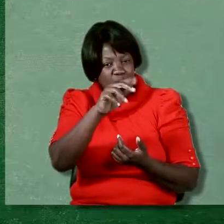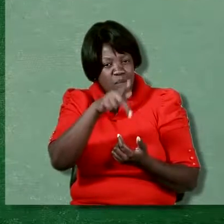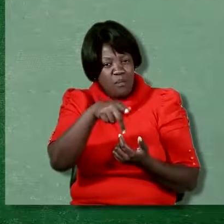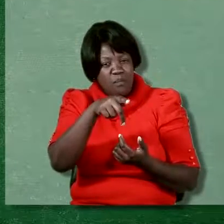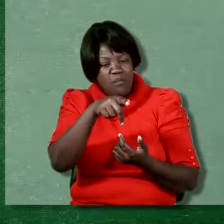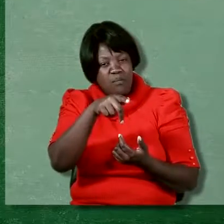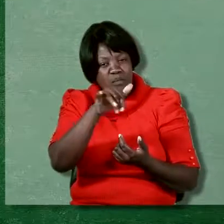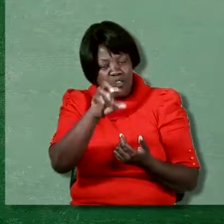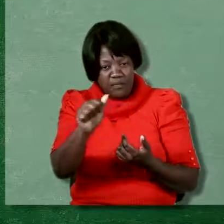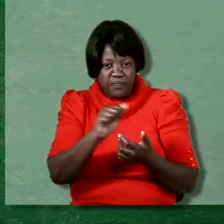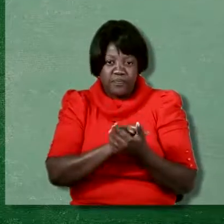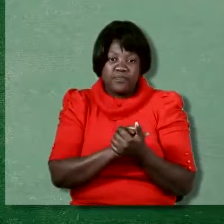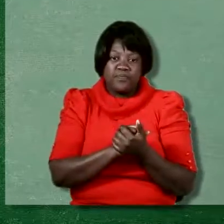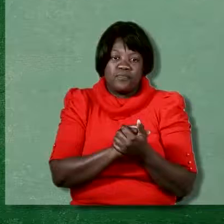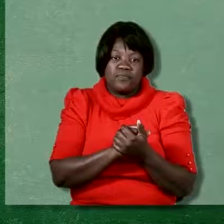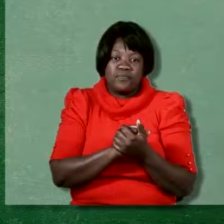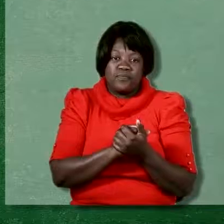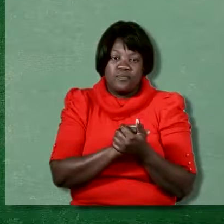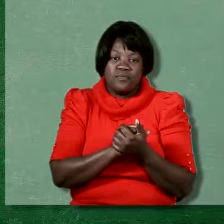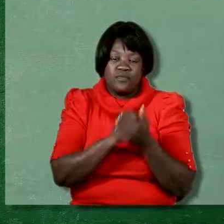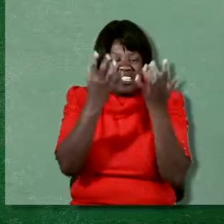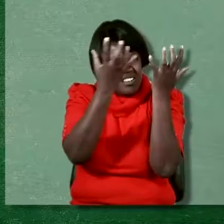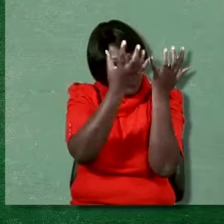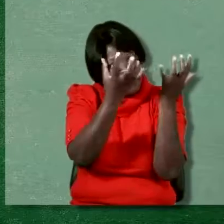The clouds are dark.